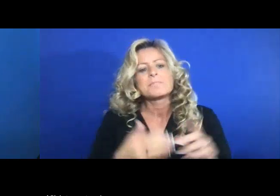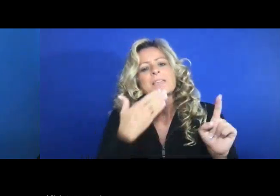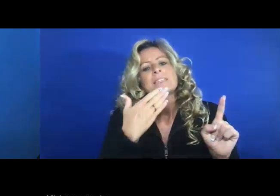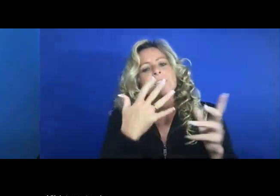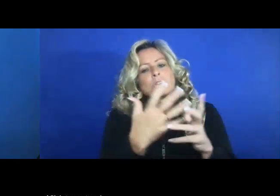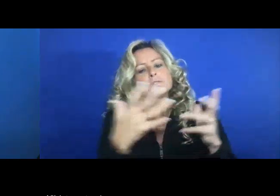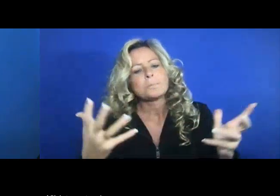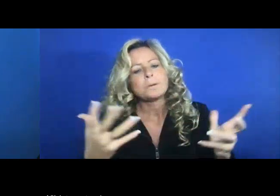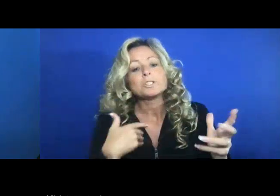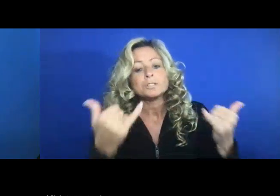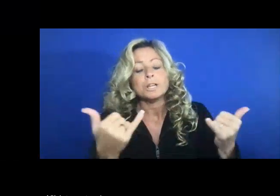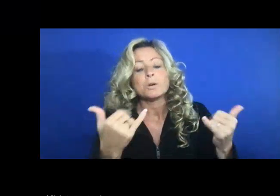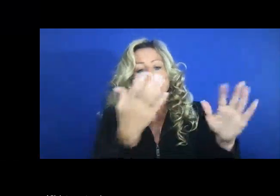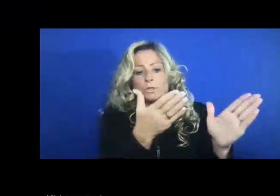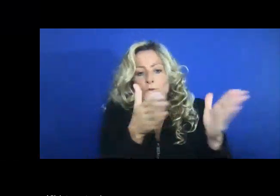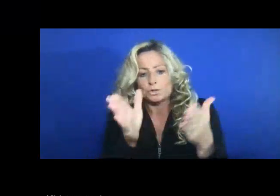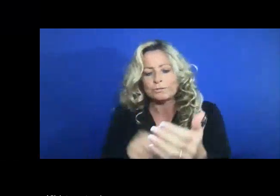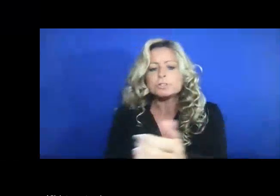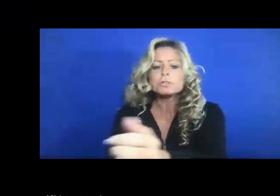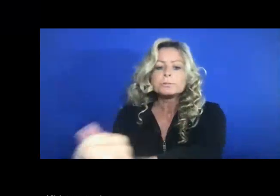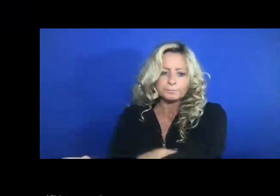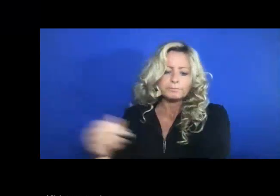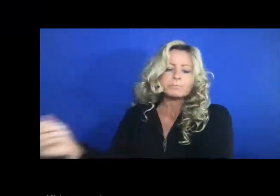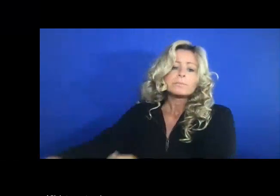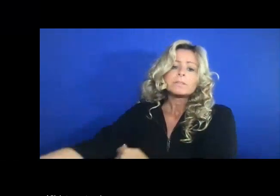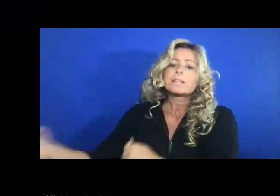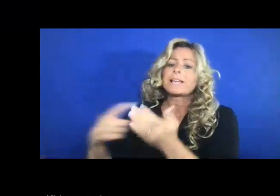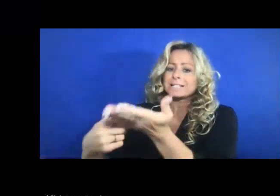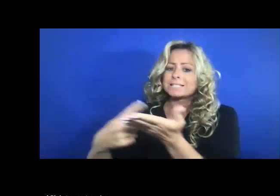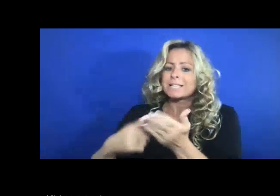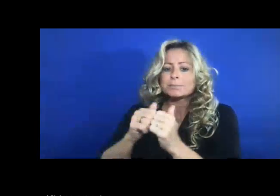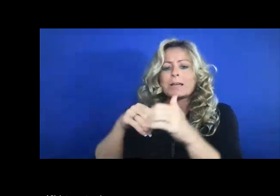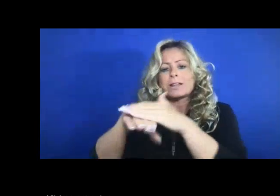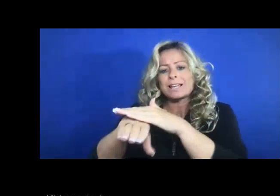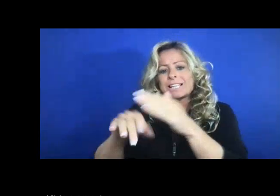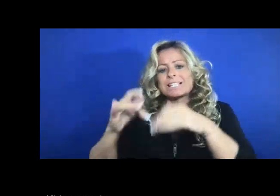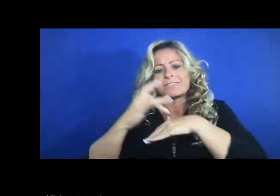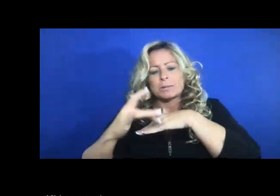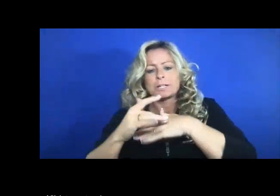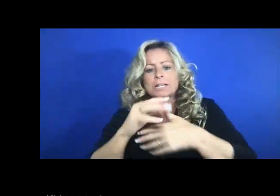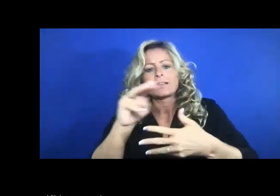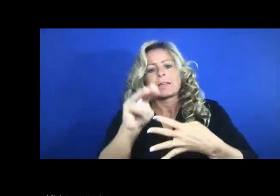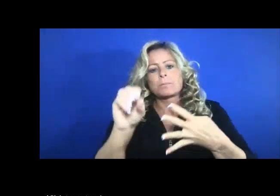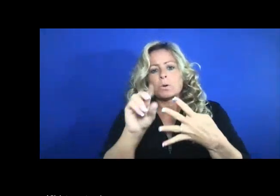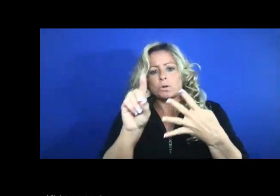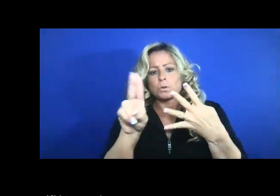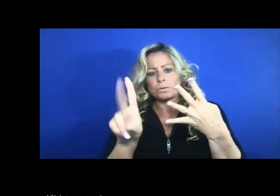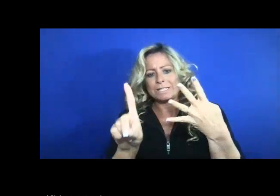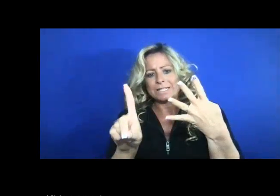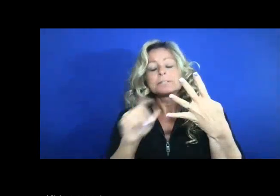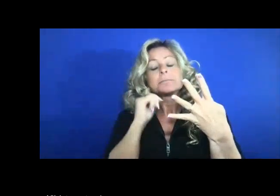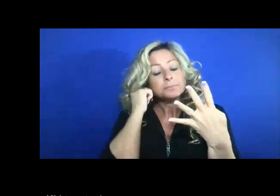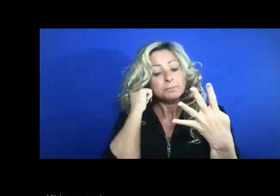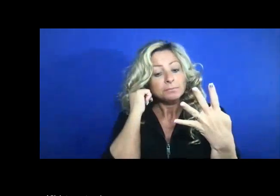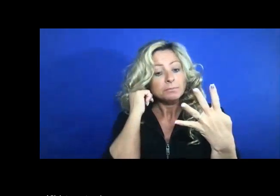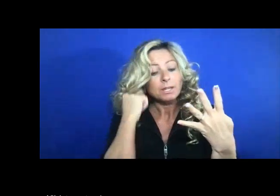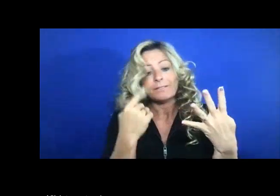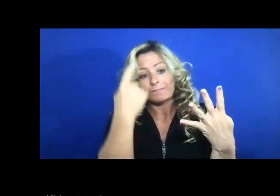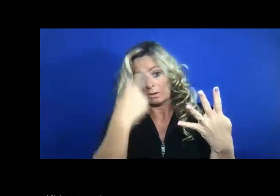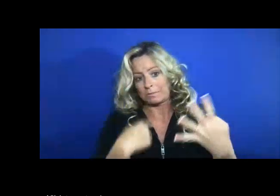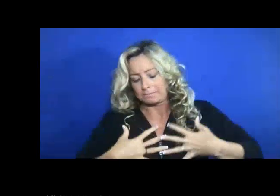Thank you so much. So we're going to shift to a discussion about the access and availability of MOUD.